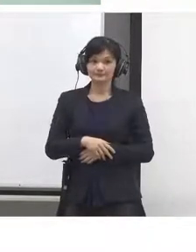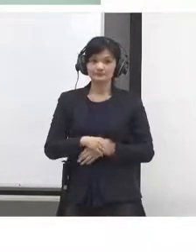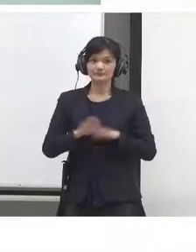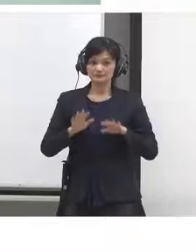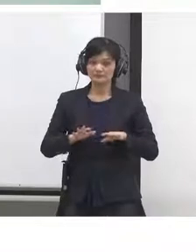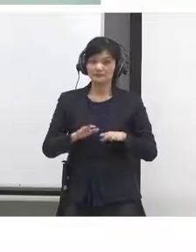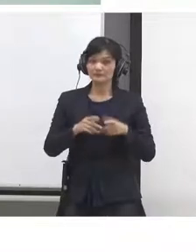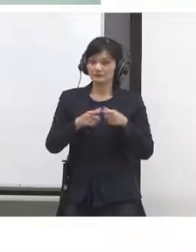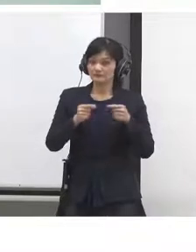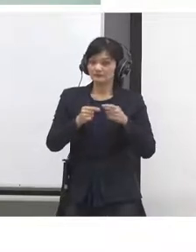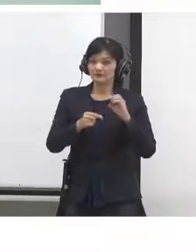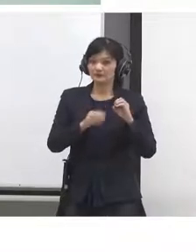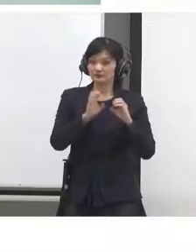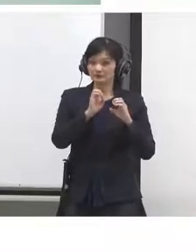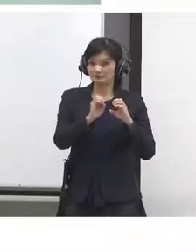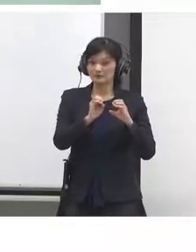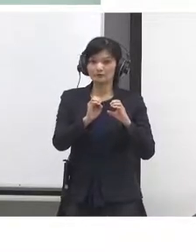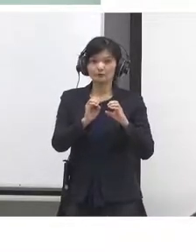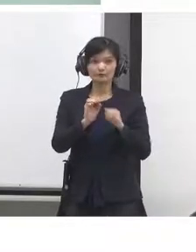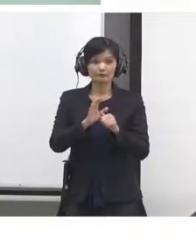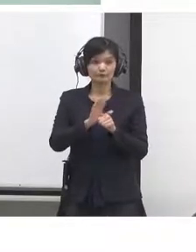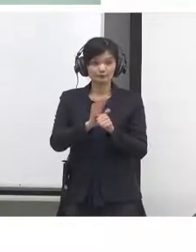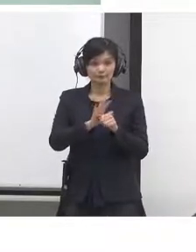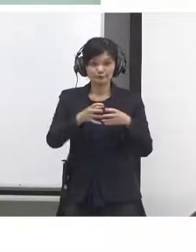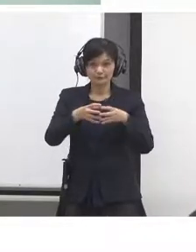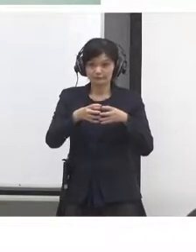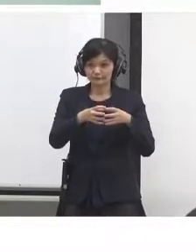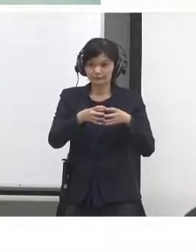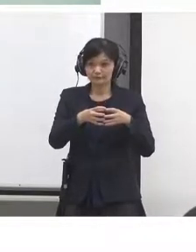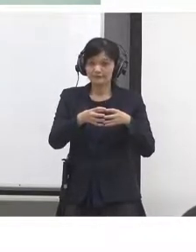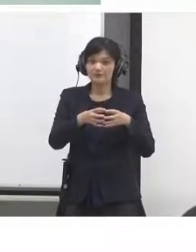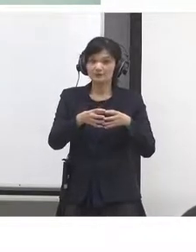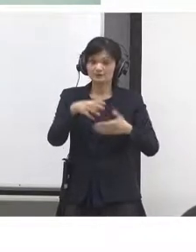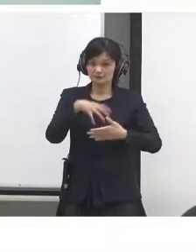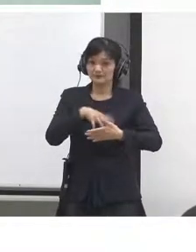environment issues, especially on biodiversity